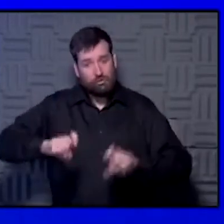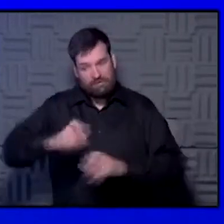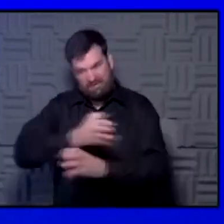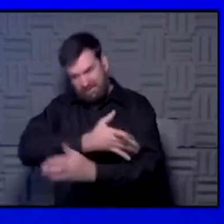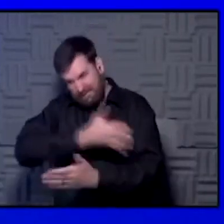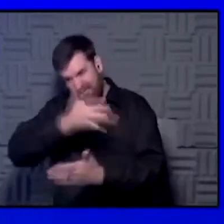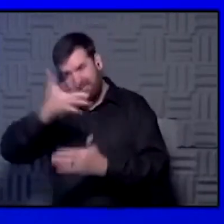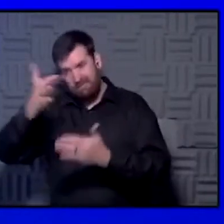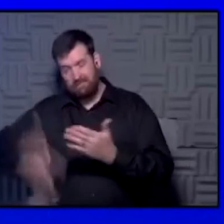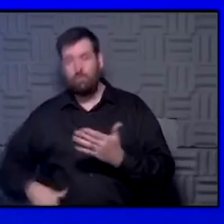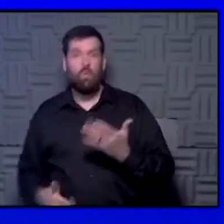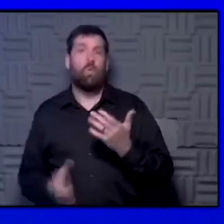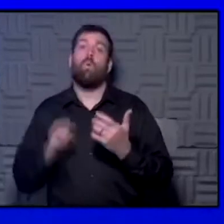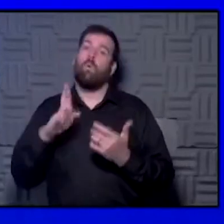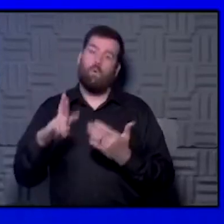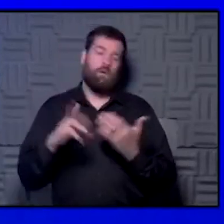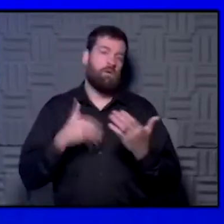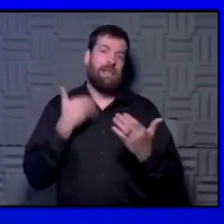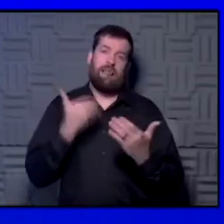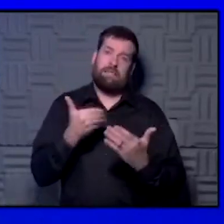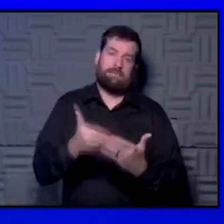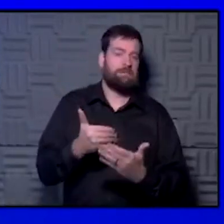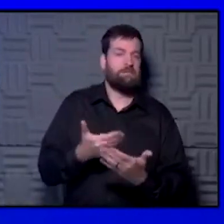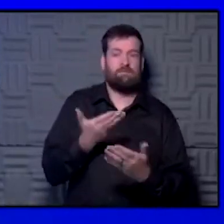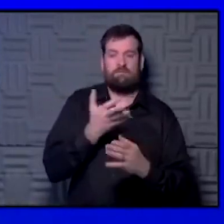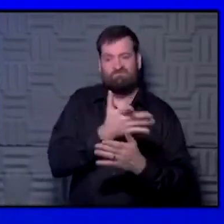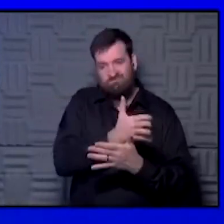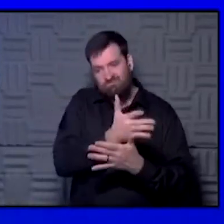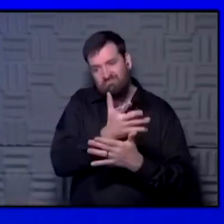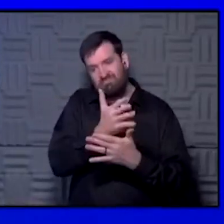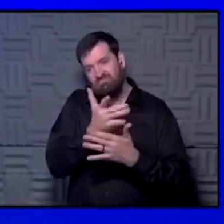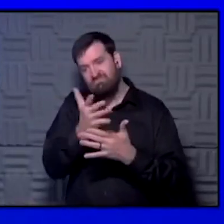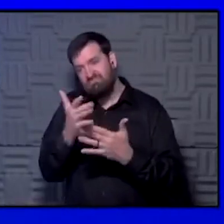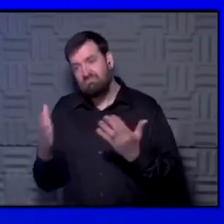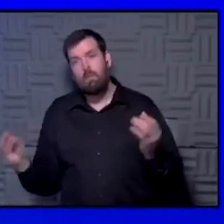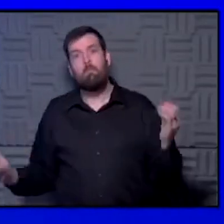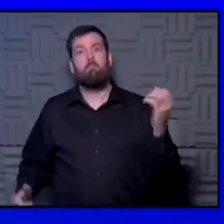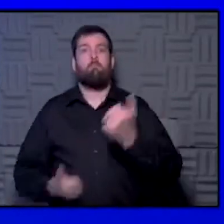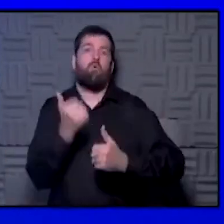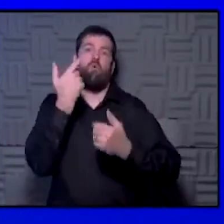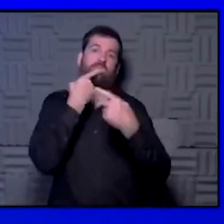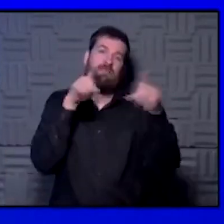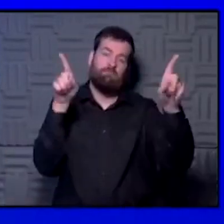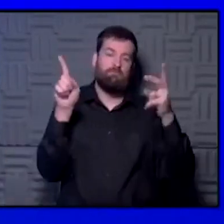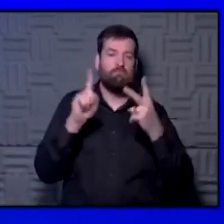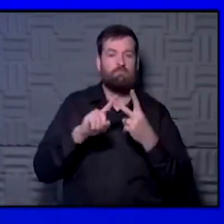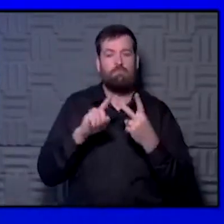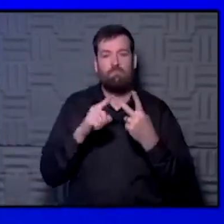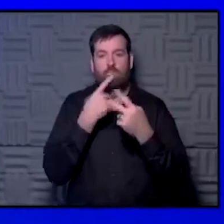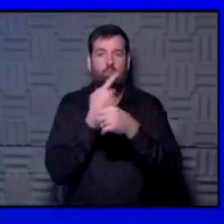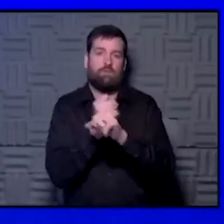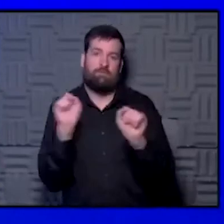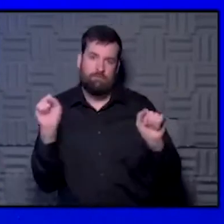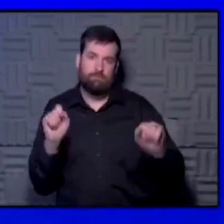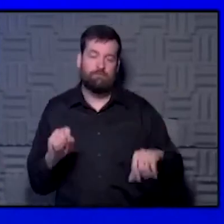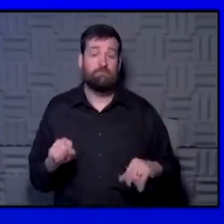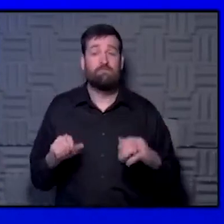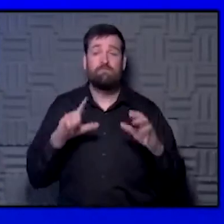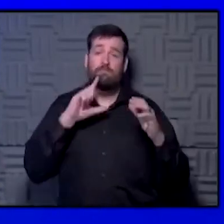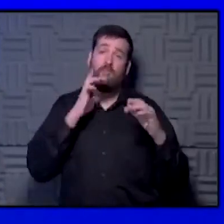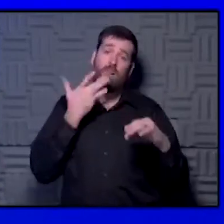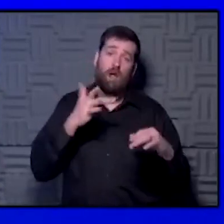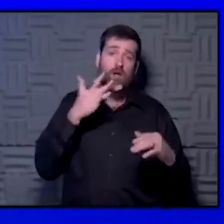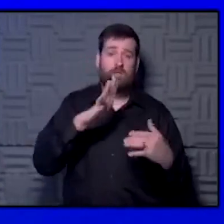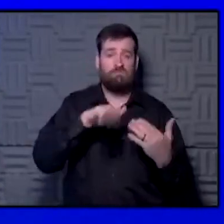get as far into the trials as we can to show further safety and efficacy. Luckily, all of these companies